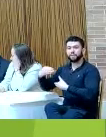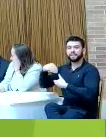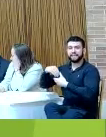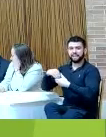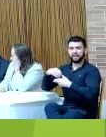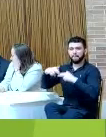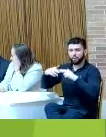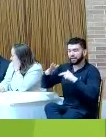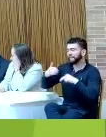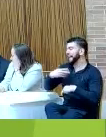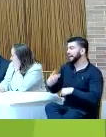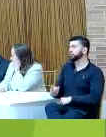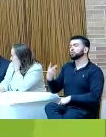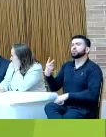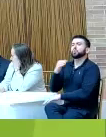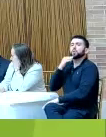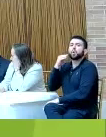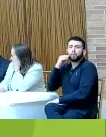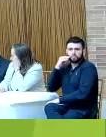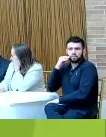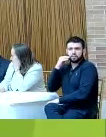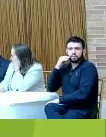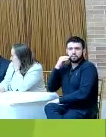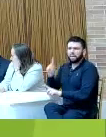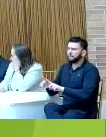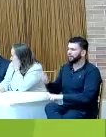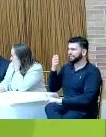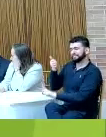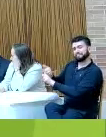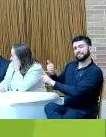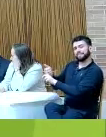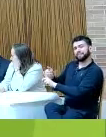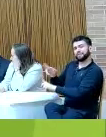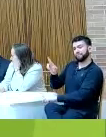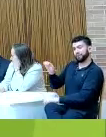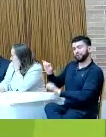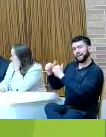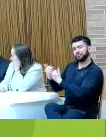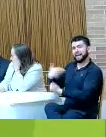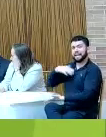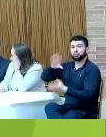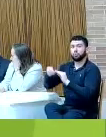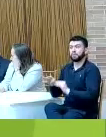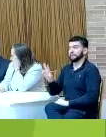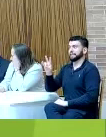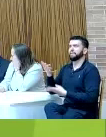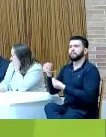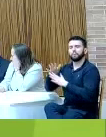even though the LLC owned by the realtor had seven Residential Properties in total